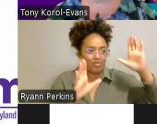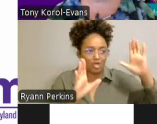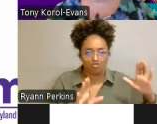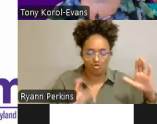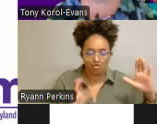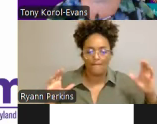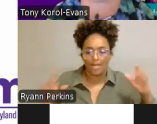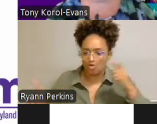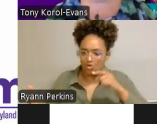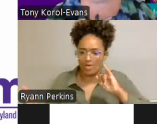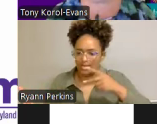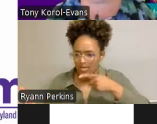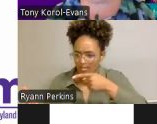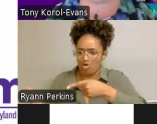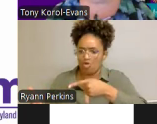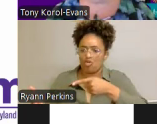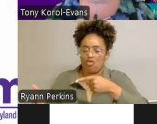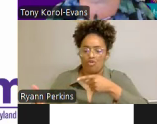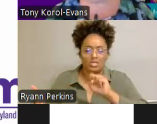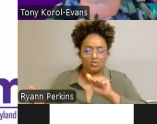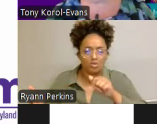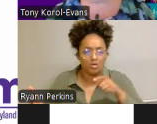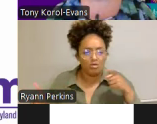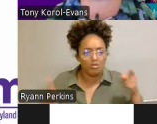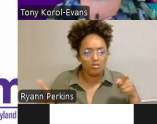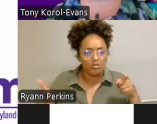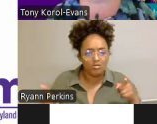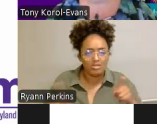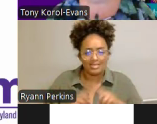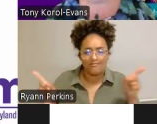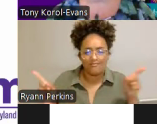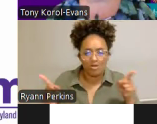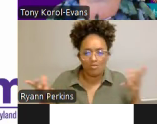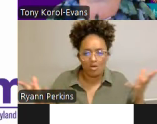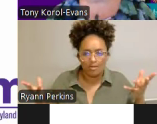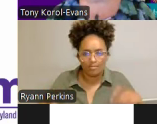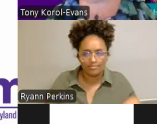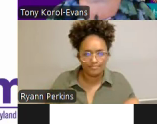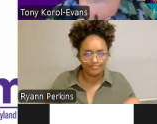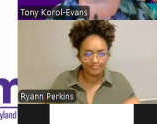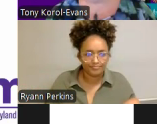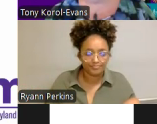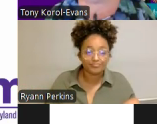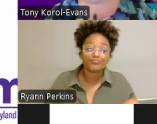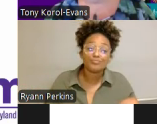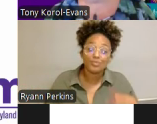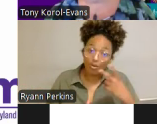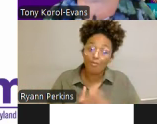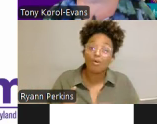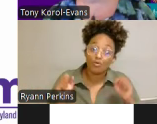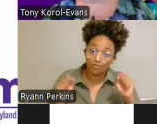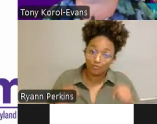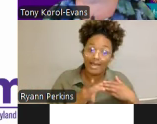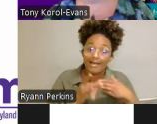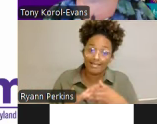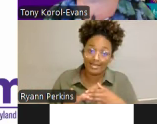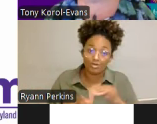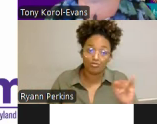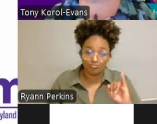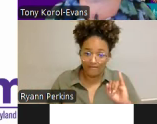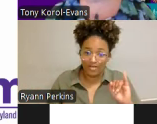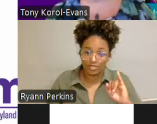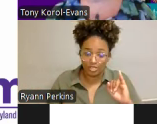What might some of the differences be? They both can be an inroad to infectious diseases. Psychological awareness